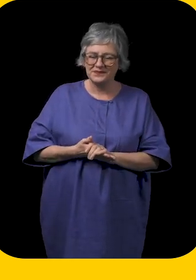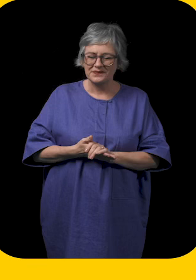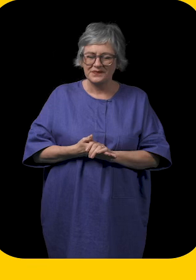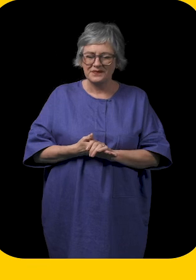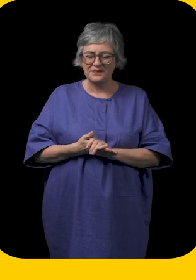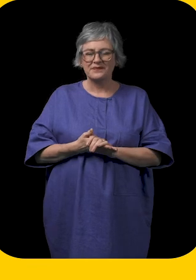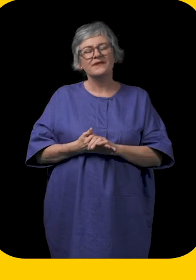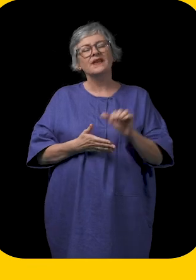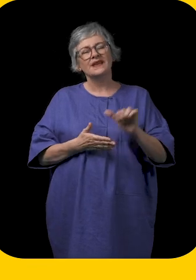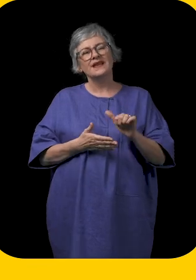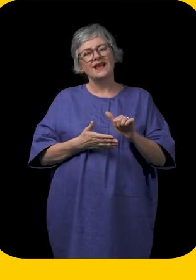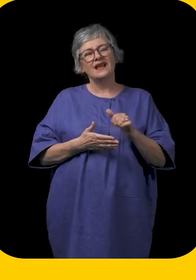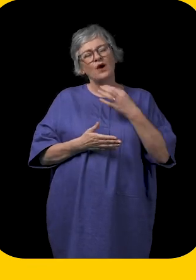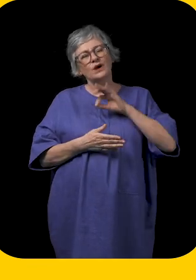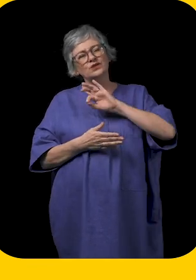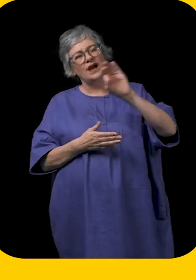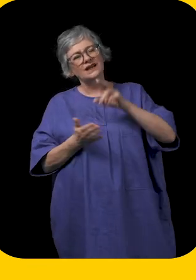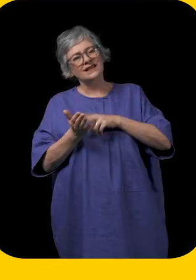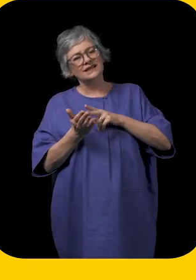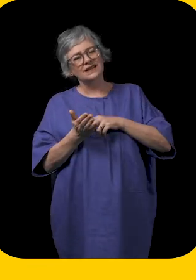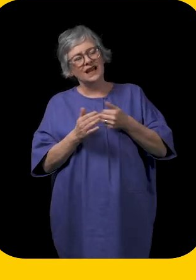right. There we go.